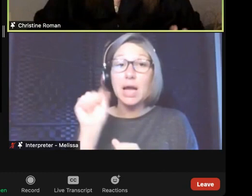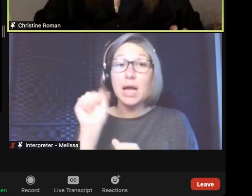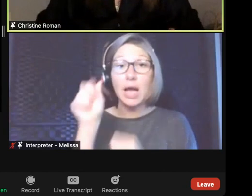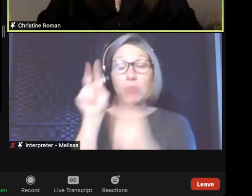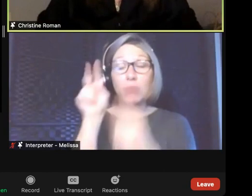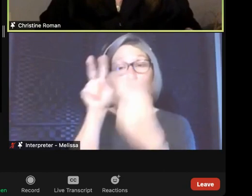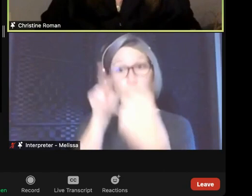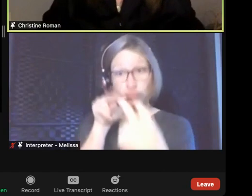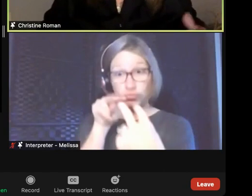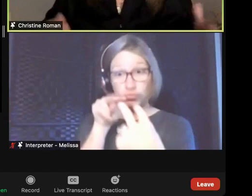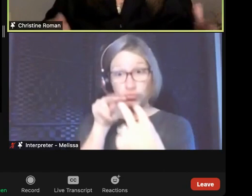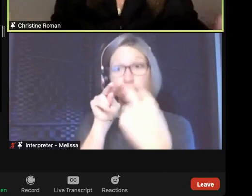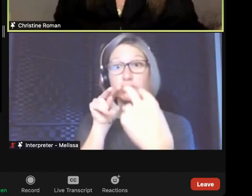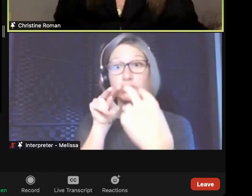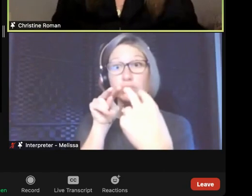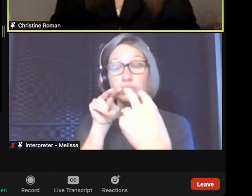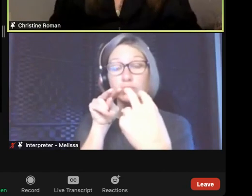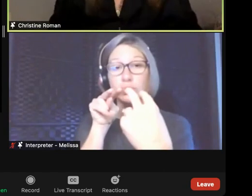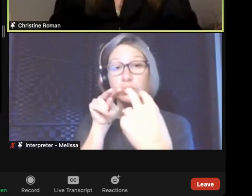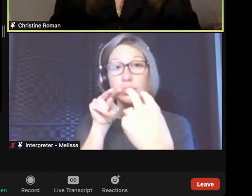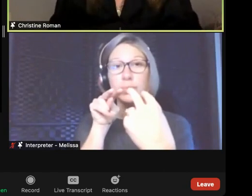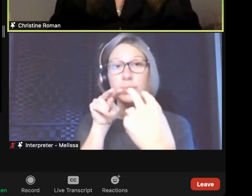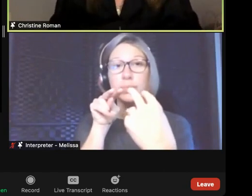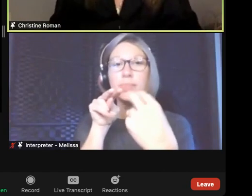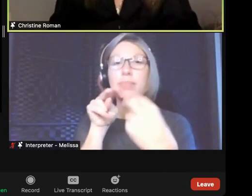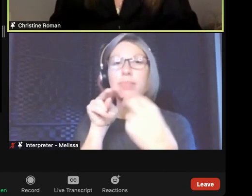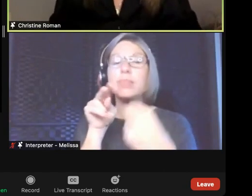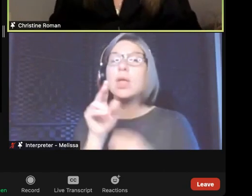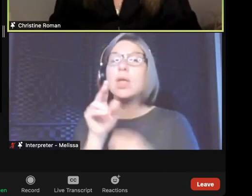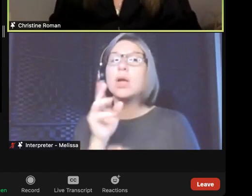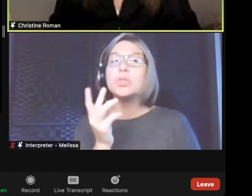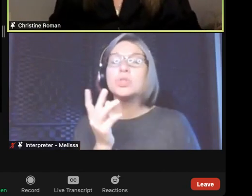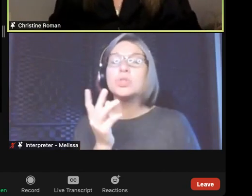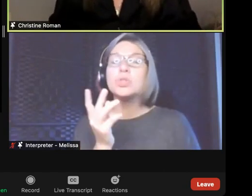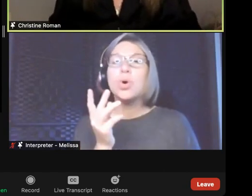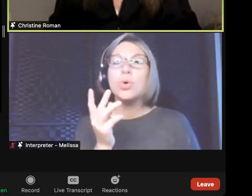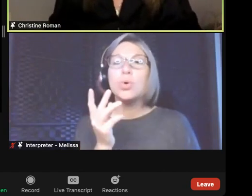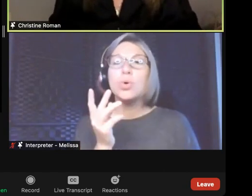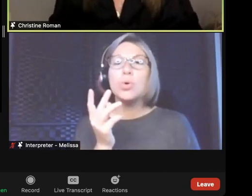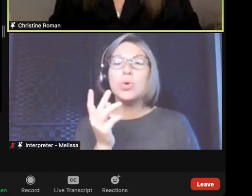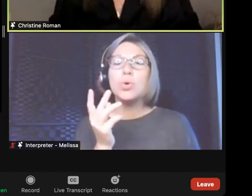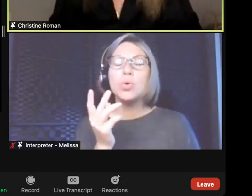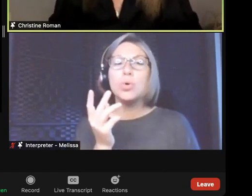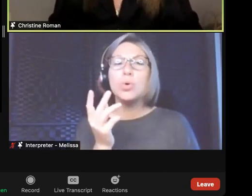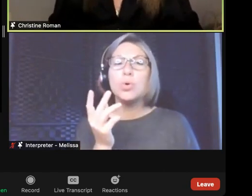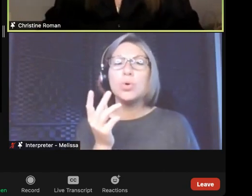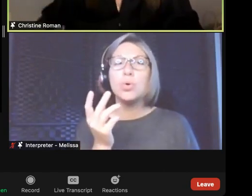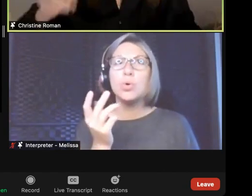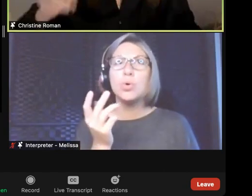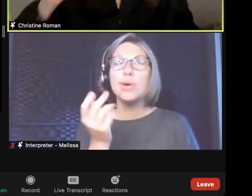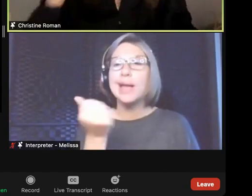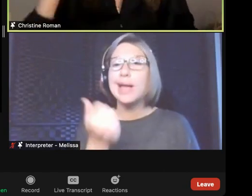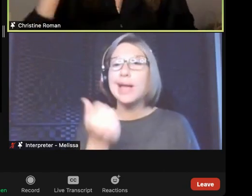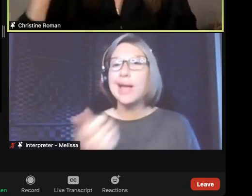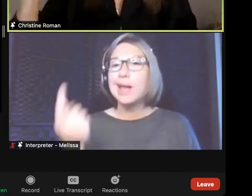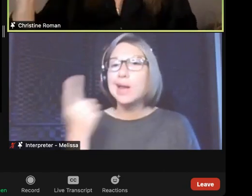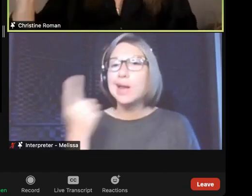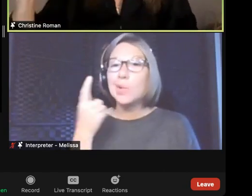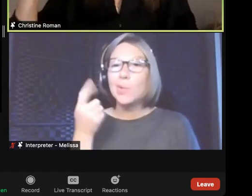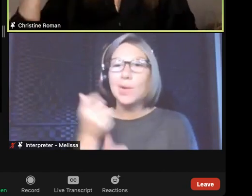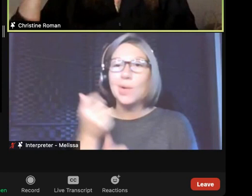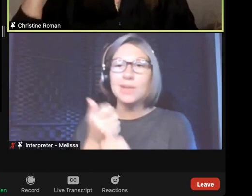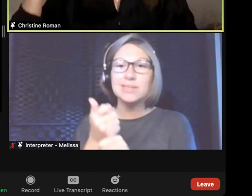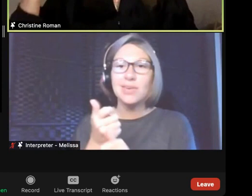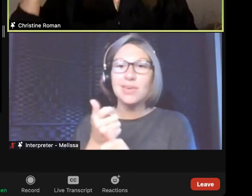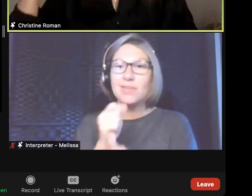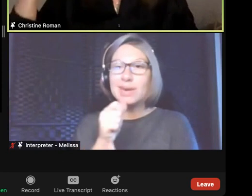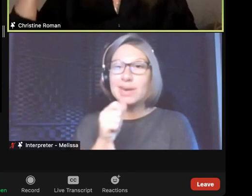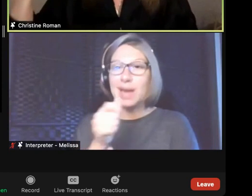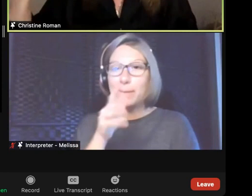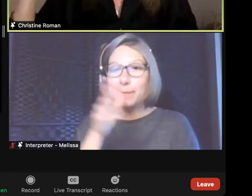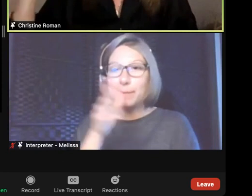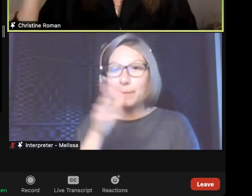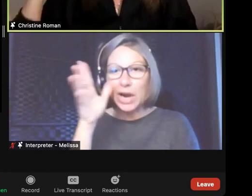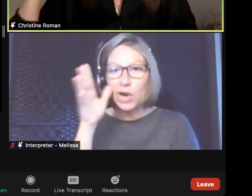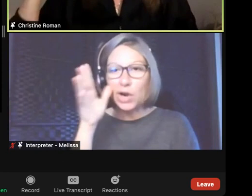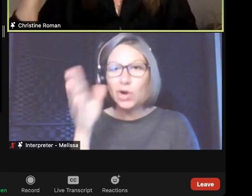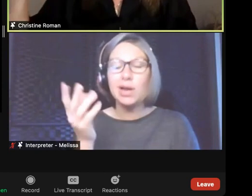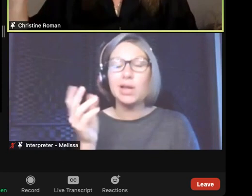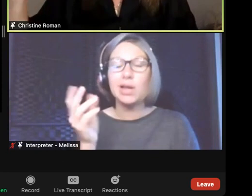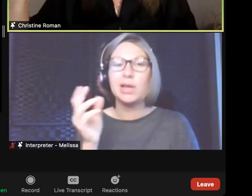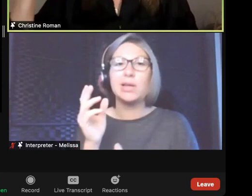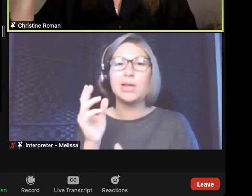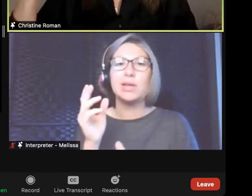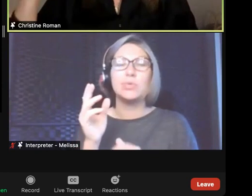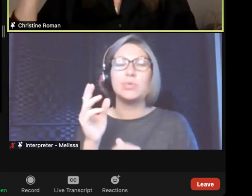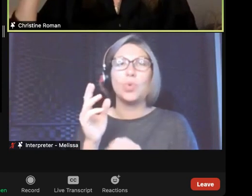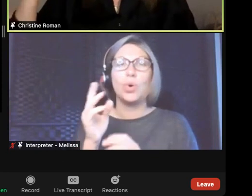contact. And so for anyone who's not a parent or doesn't have a vision background or even does,